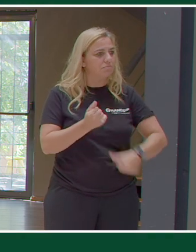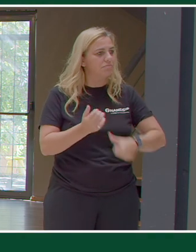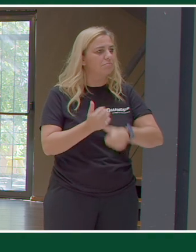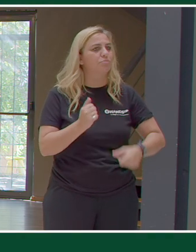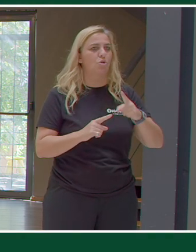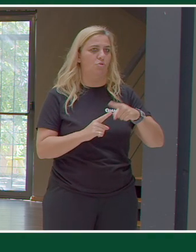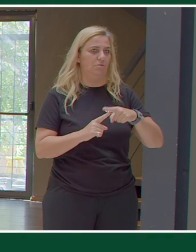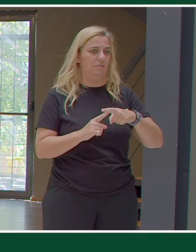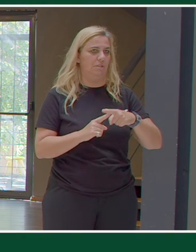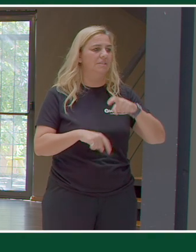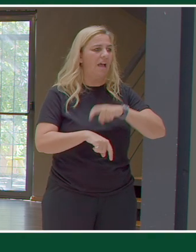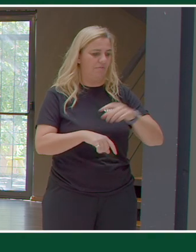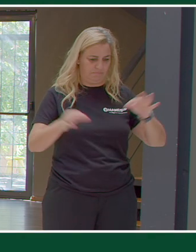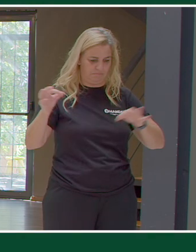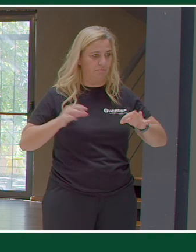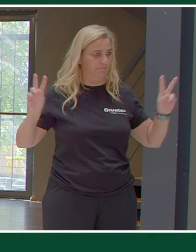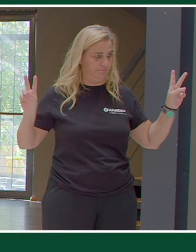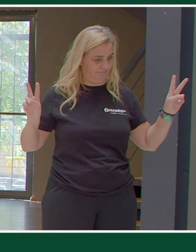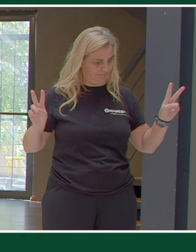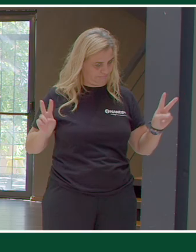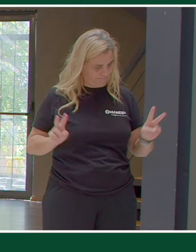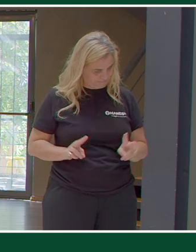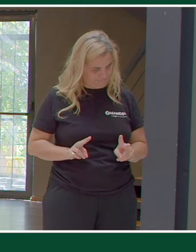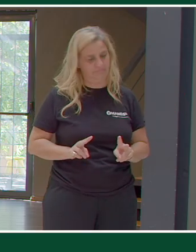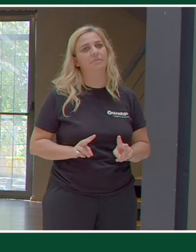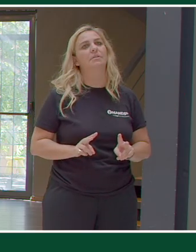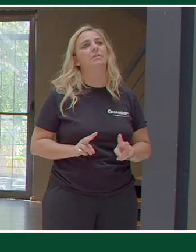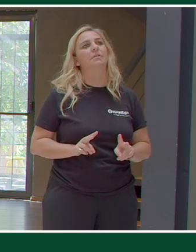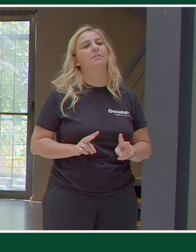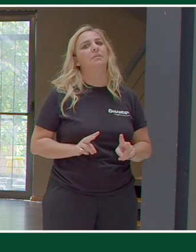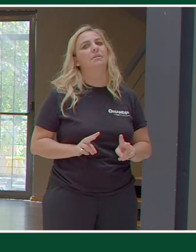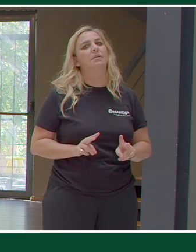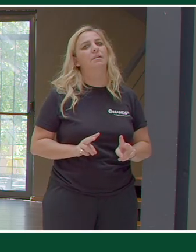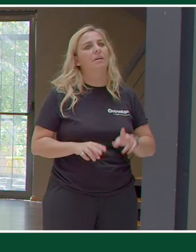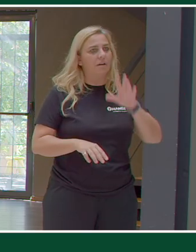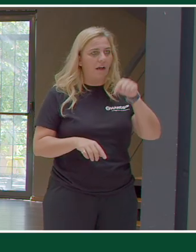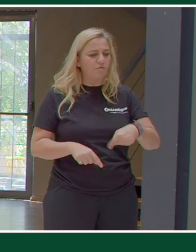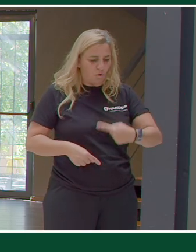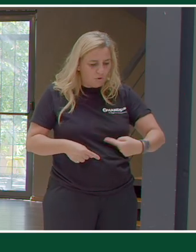reduce inflammation throughout our entire body, strengthen the gut barrier, and feed the